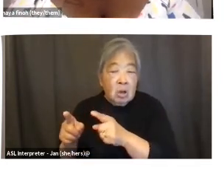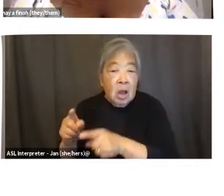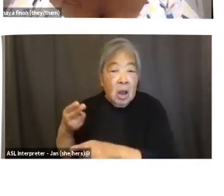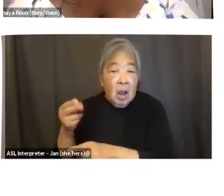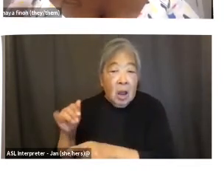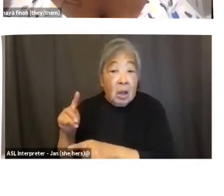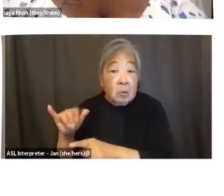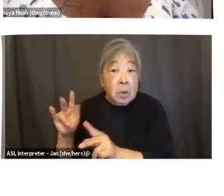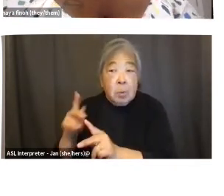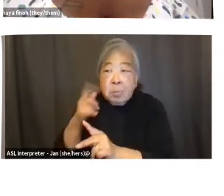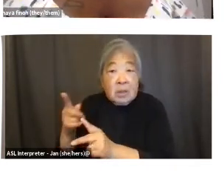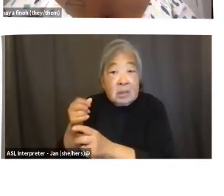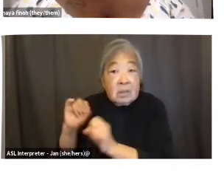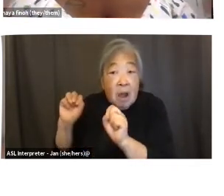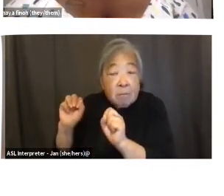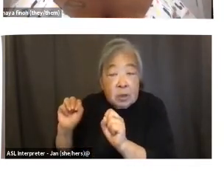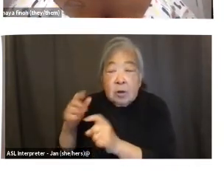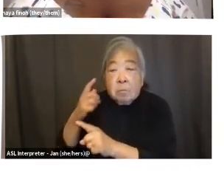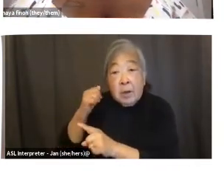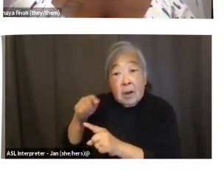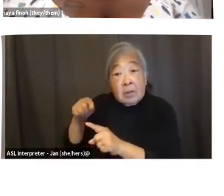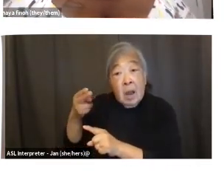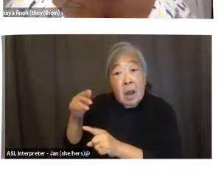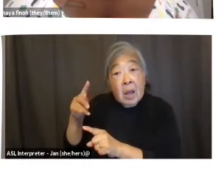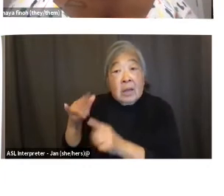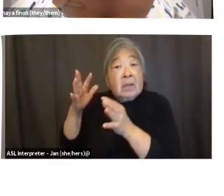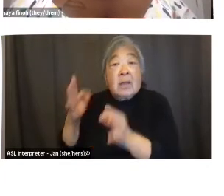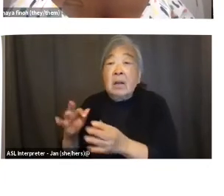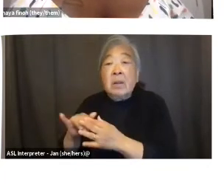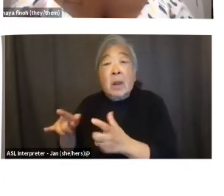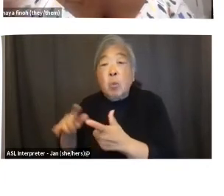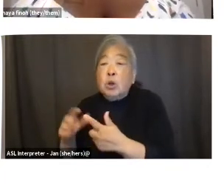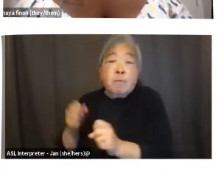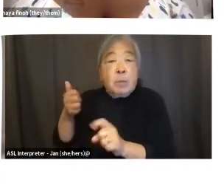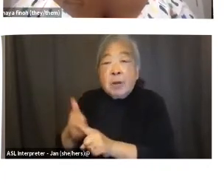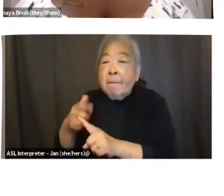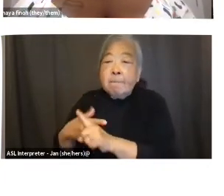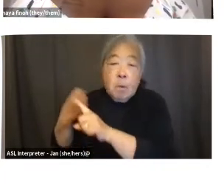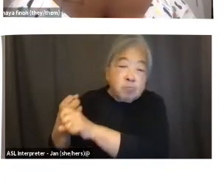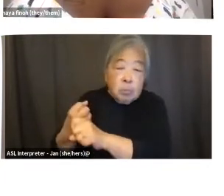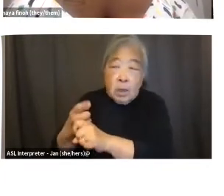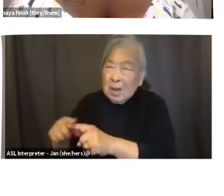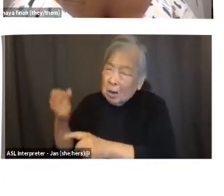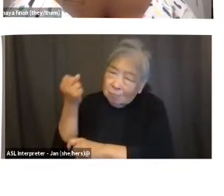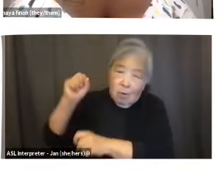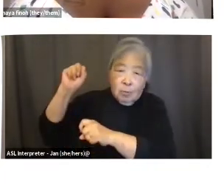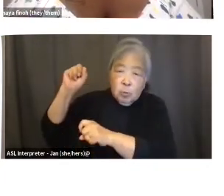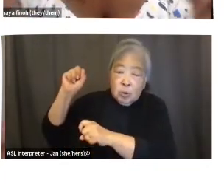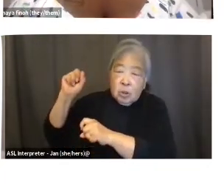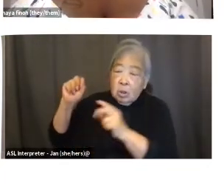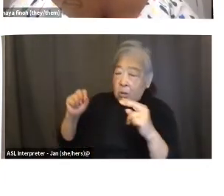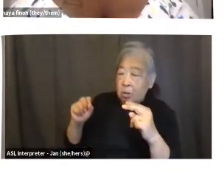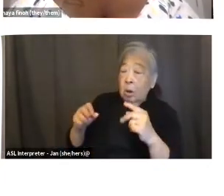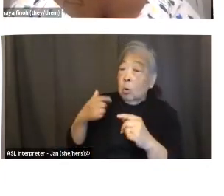Haitian people simply because they chose to free themselves from the bondage of slavery in a revolutionary way. We know